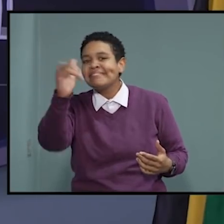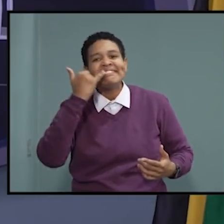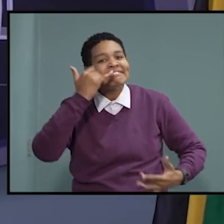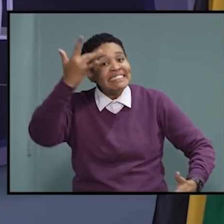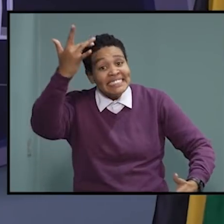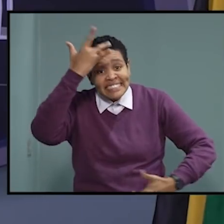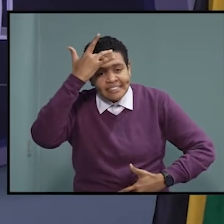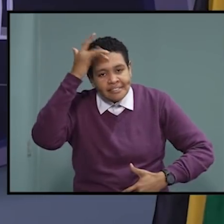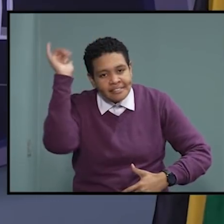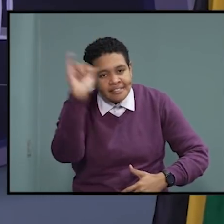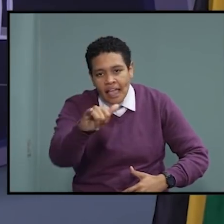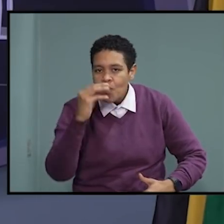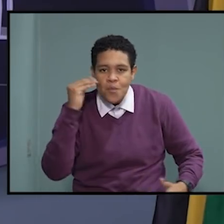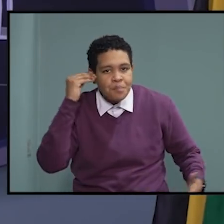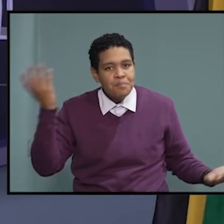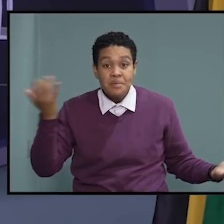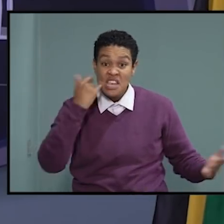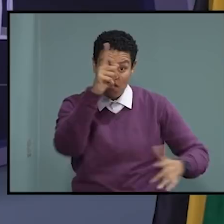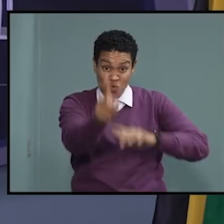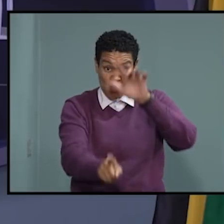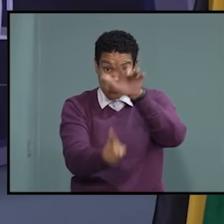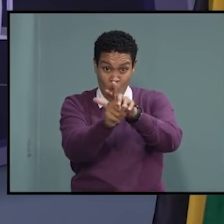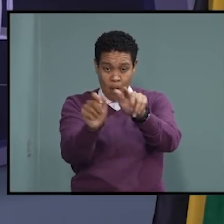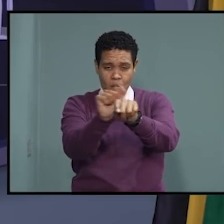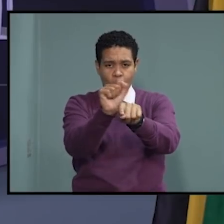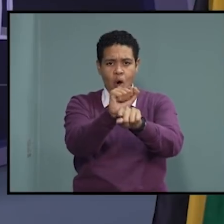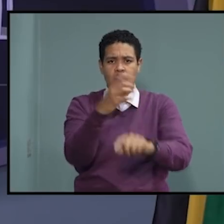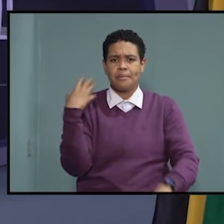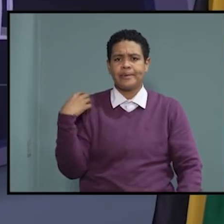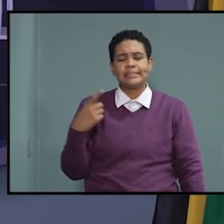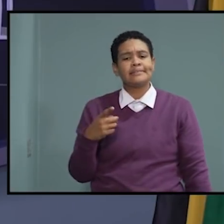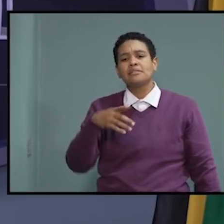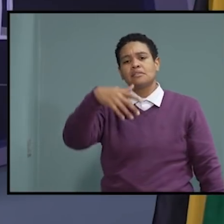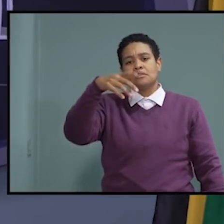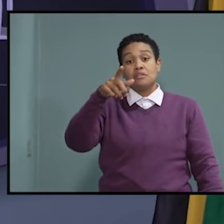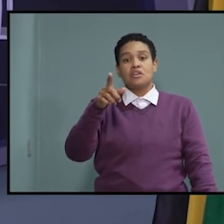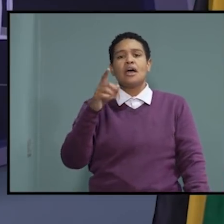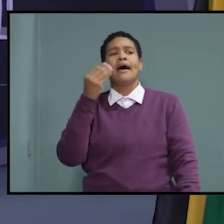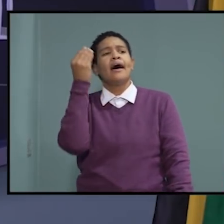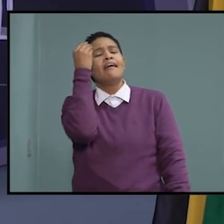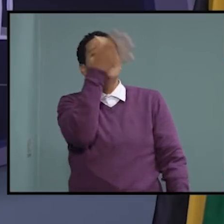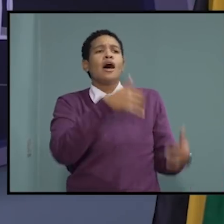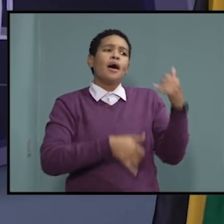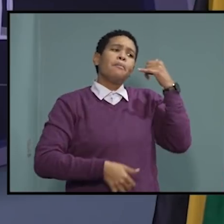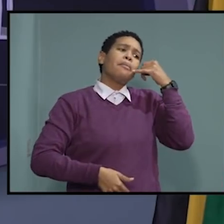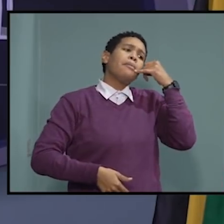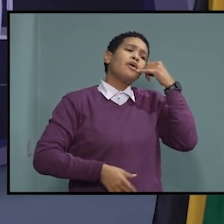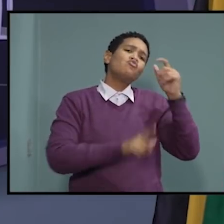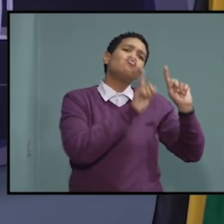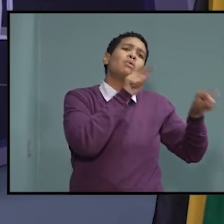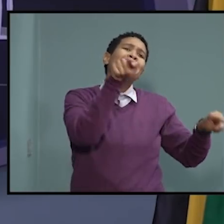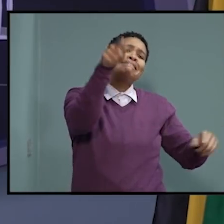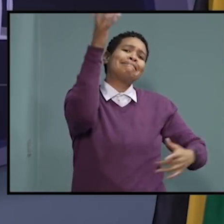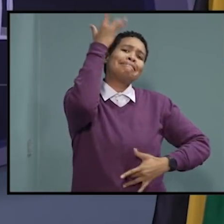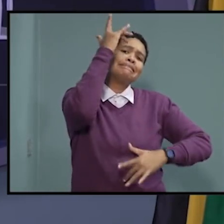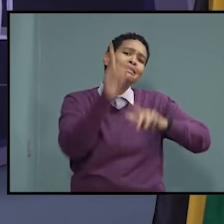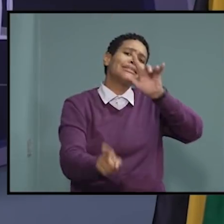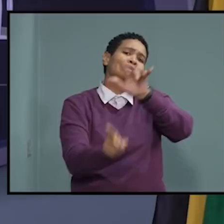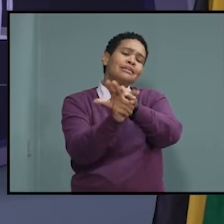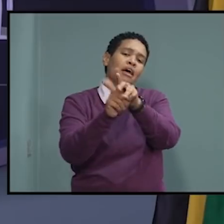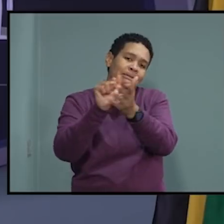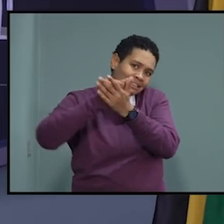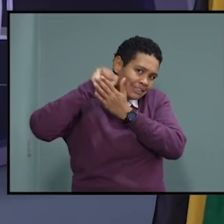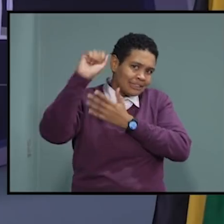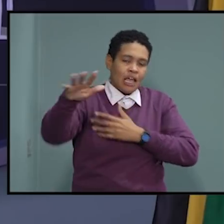the employer that if you turn up to work, they have a duty to report you and send you home. And